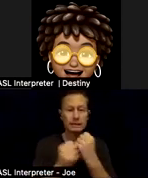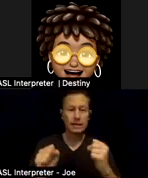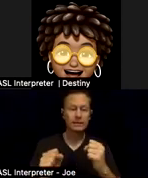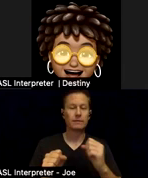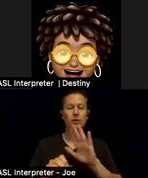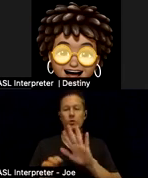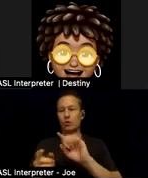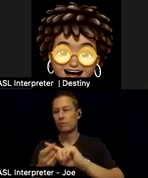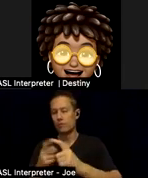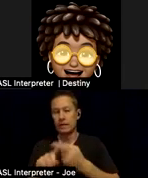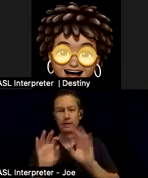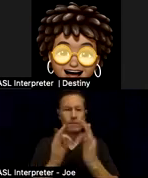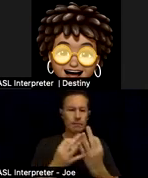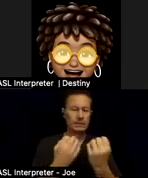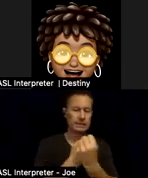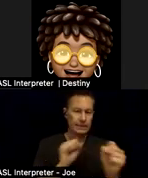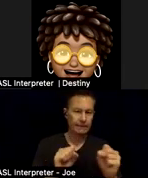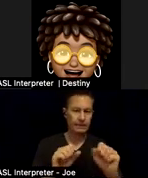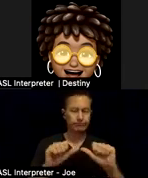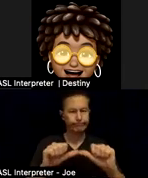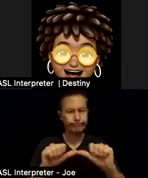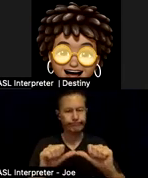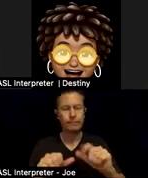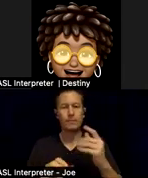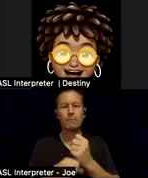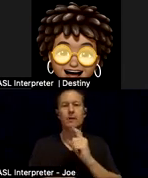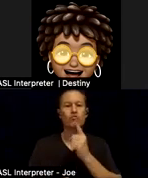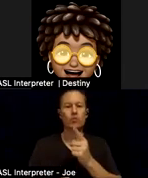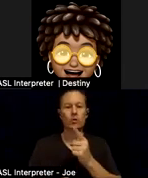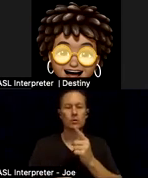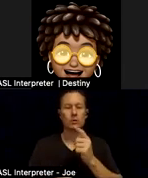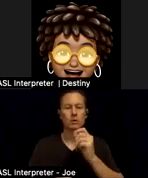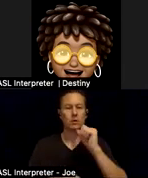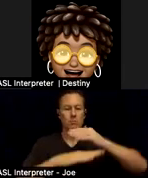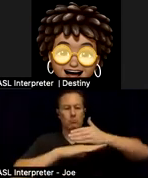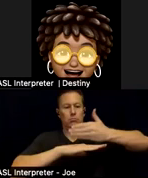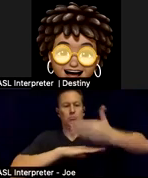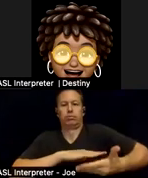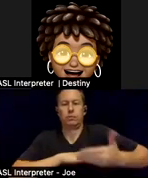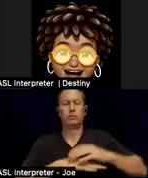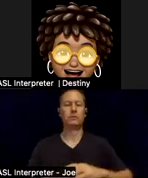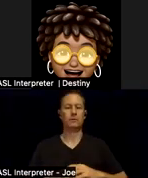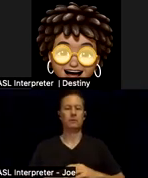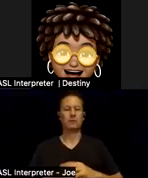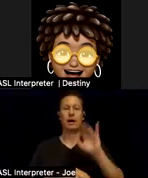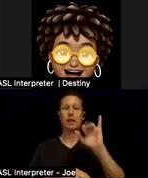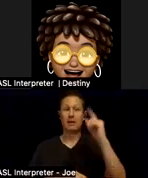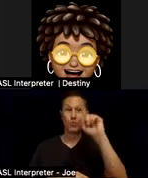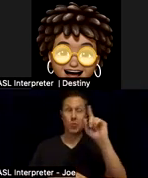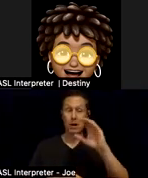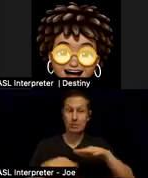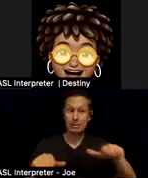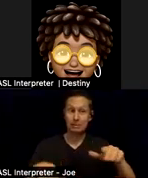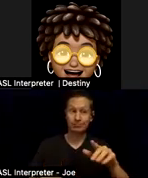friends safe. So that's why we want to make sure that these do not fall on any children, because that's where children like to spend most of their time. So we're taking a